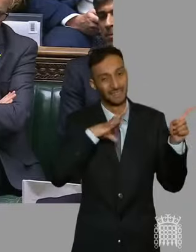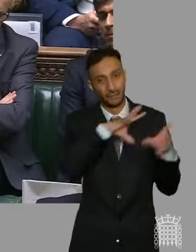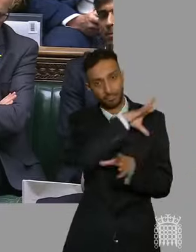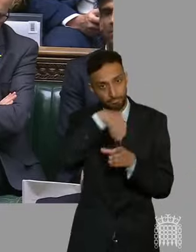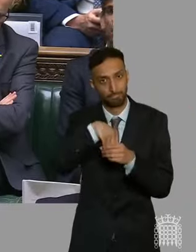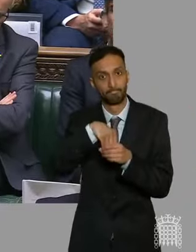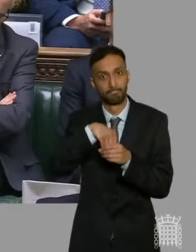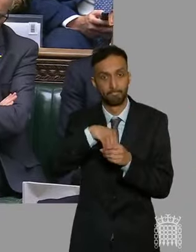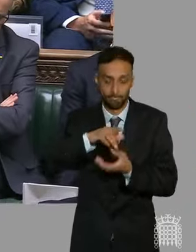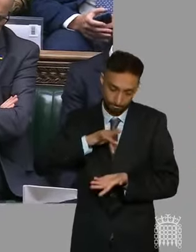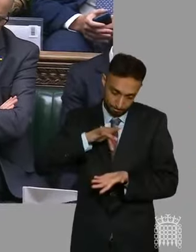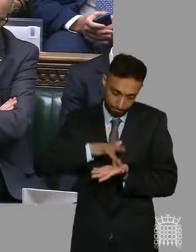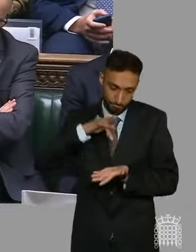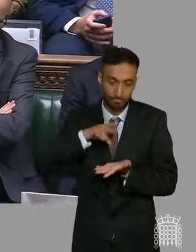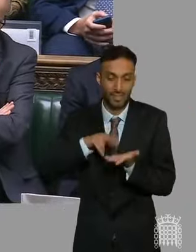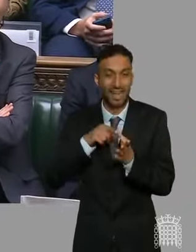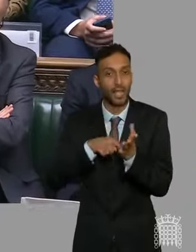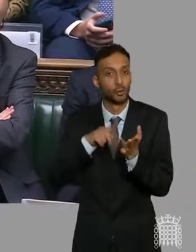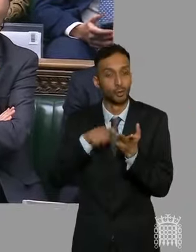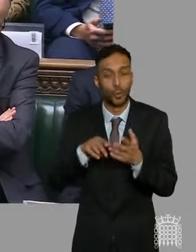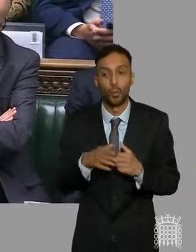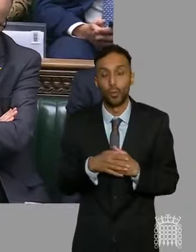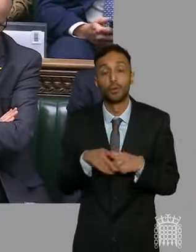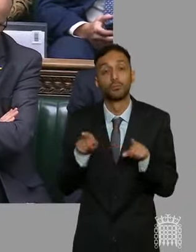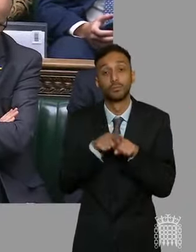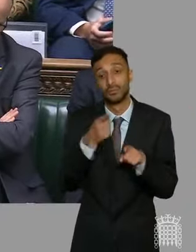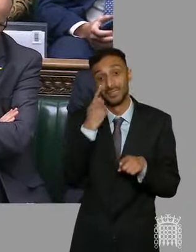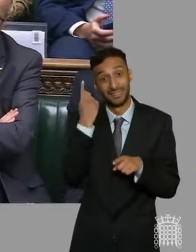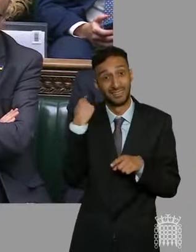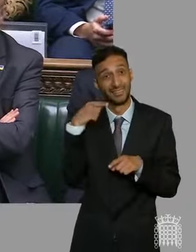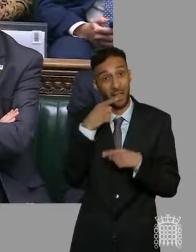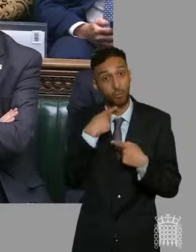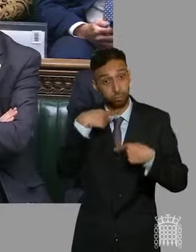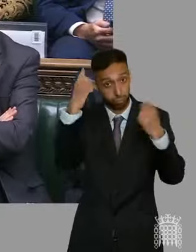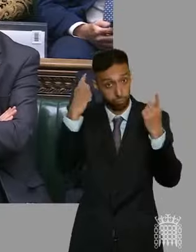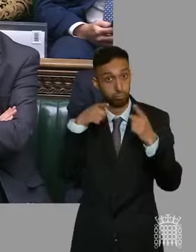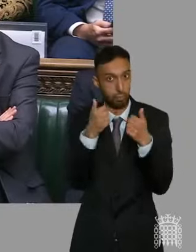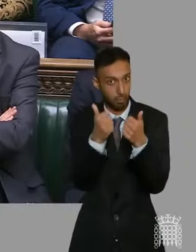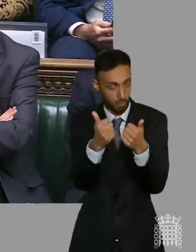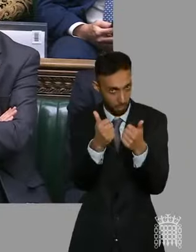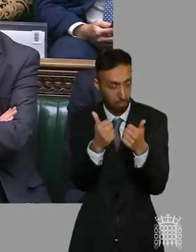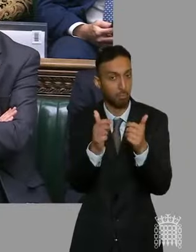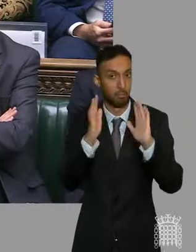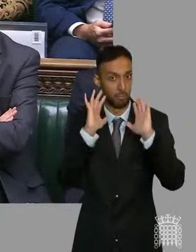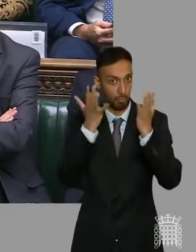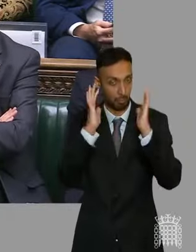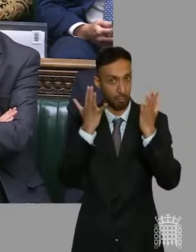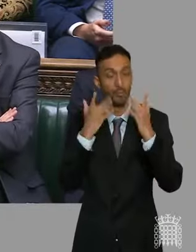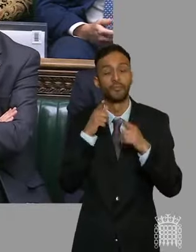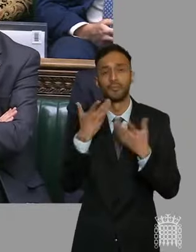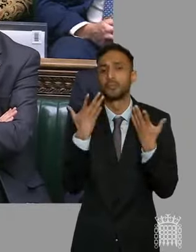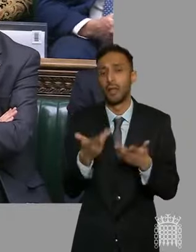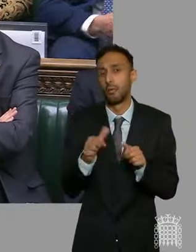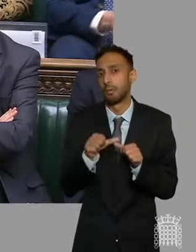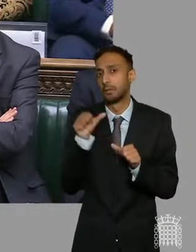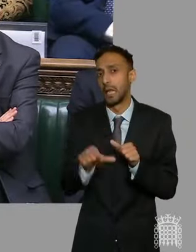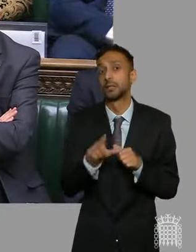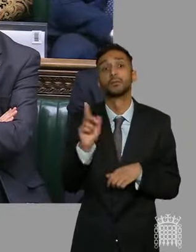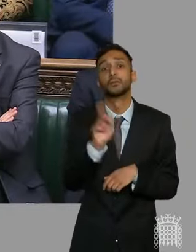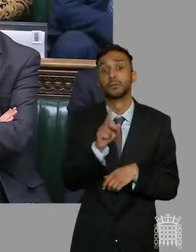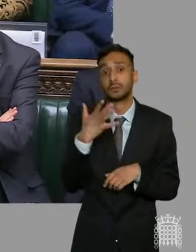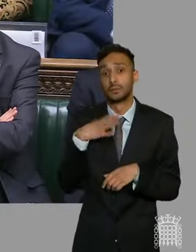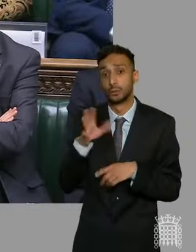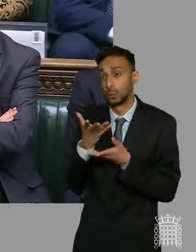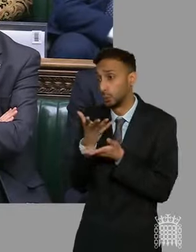step to talk to our European allies and for all of us to agree to spend 3% of GDP on